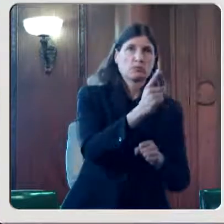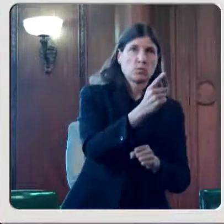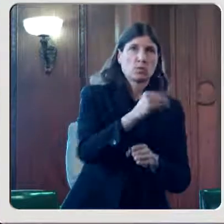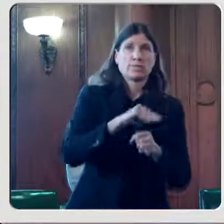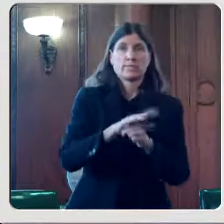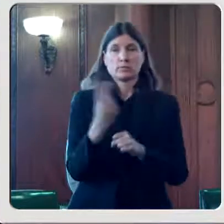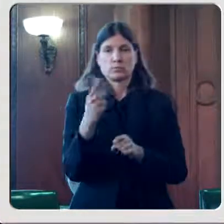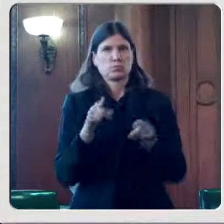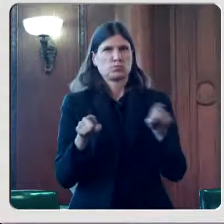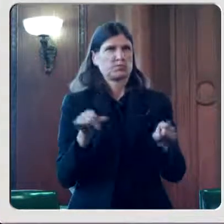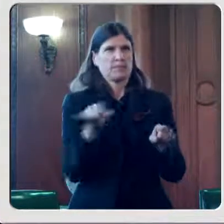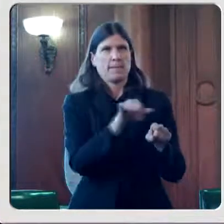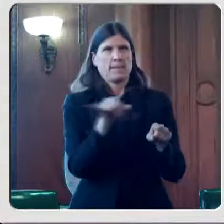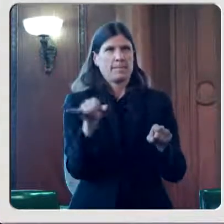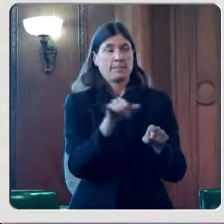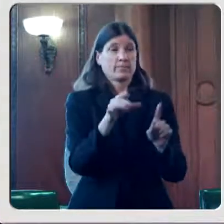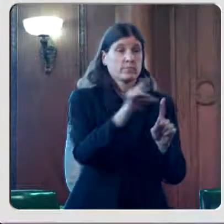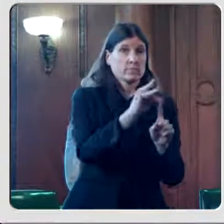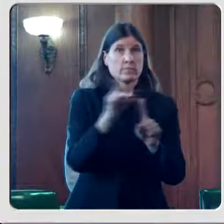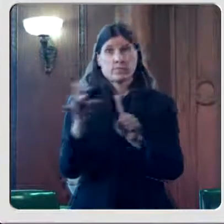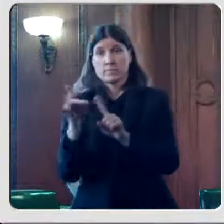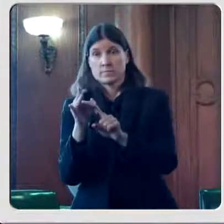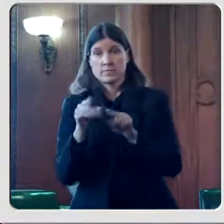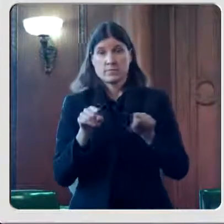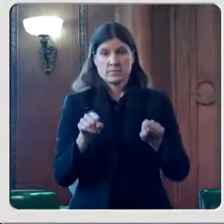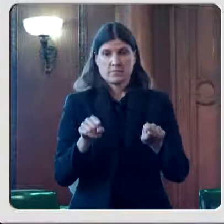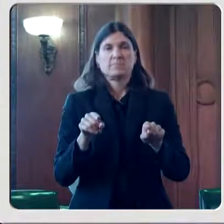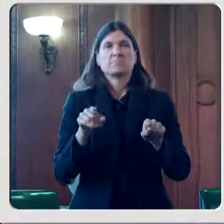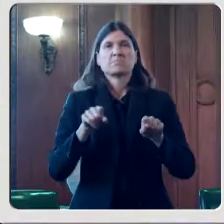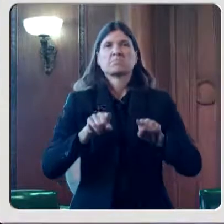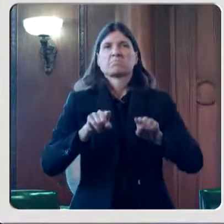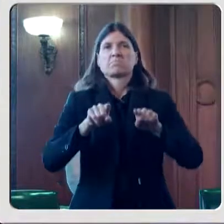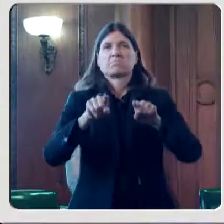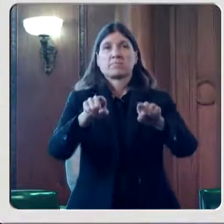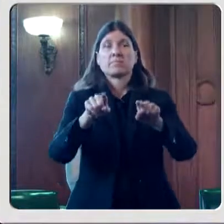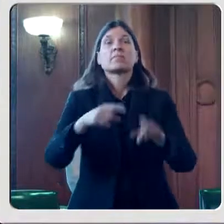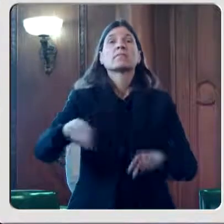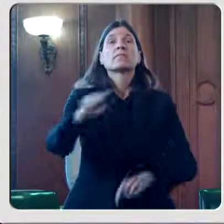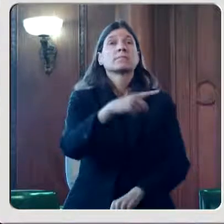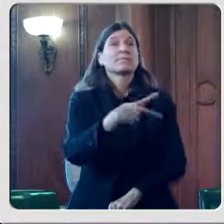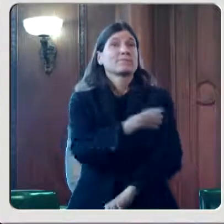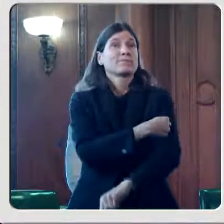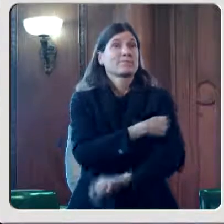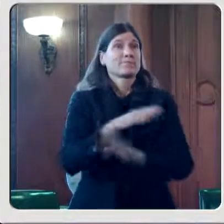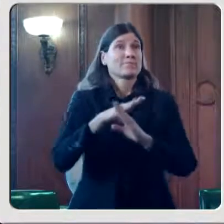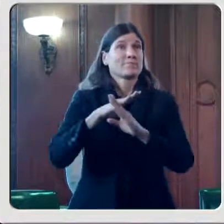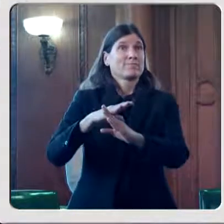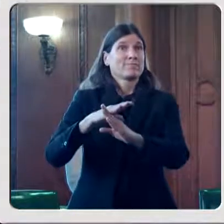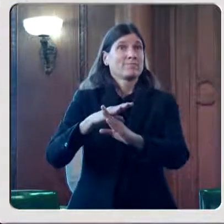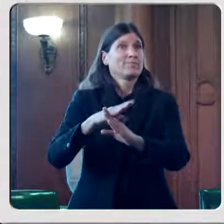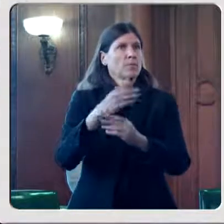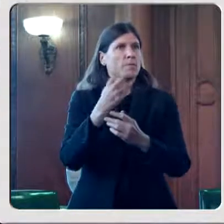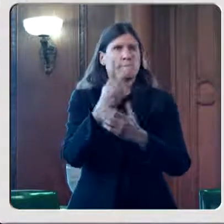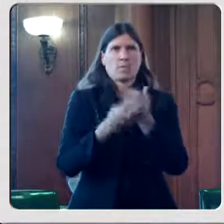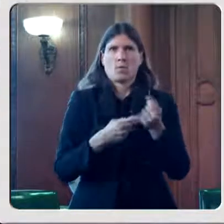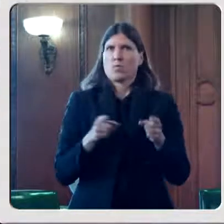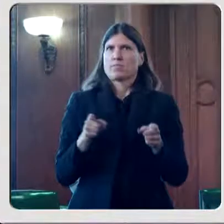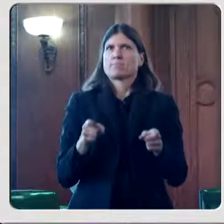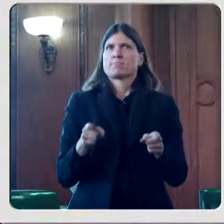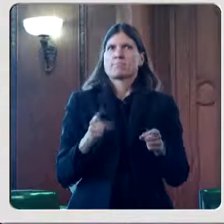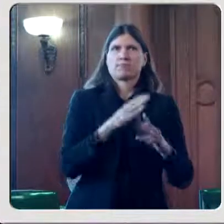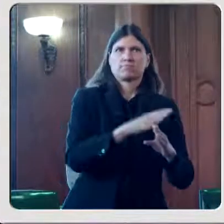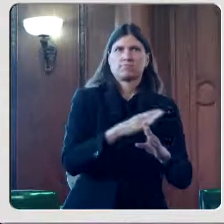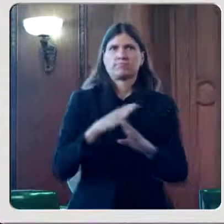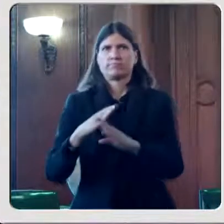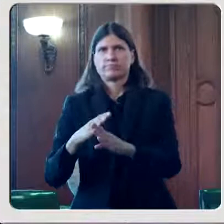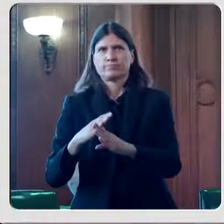it's expected to become the dominant virus, in other words, outcompete the older one, by March, so that's fairly quick. That's already happened in